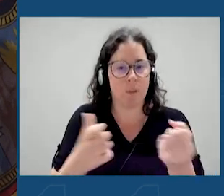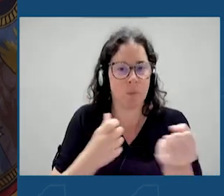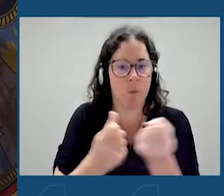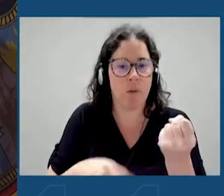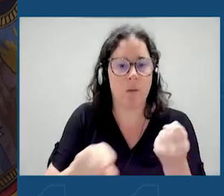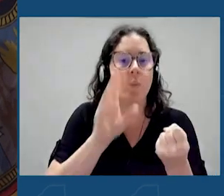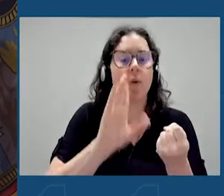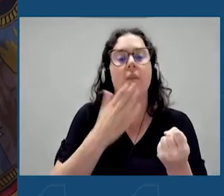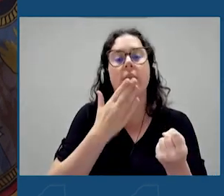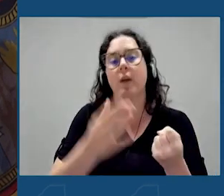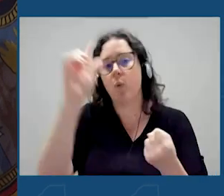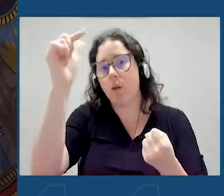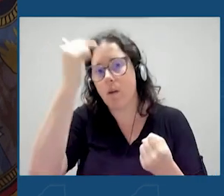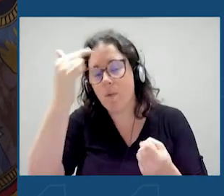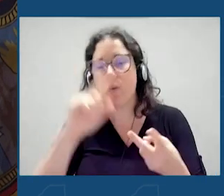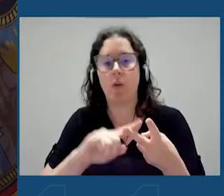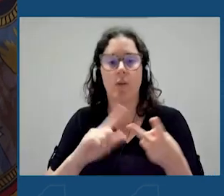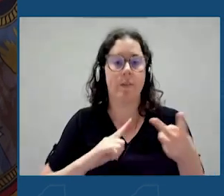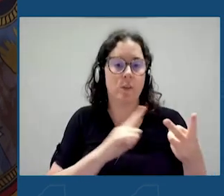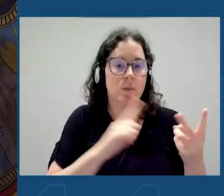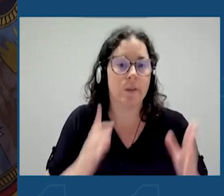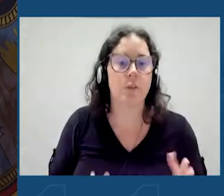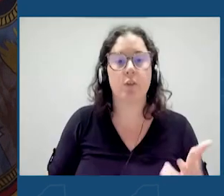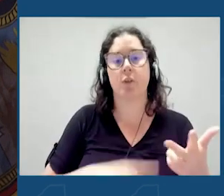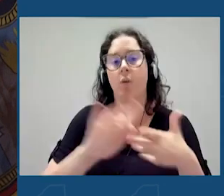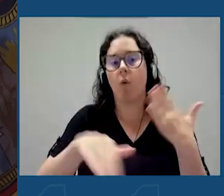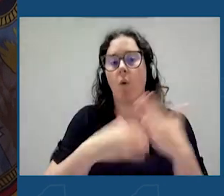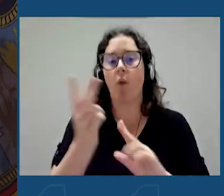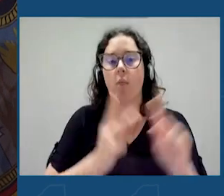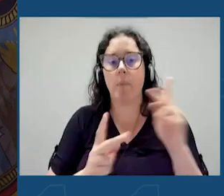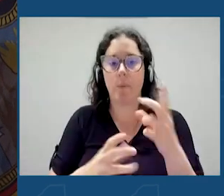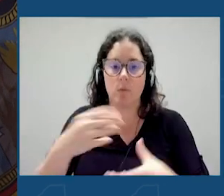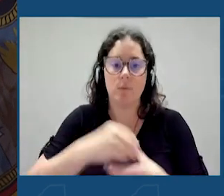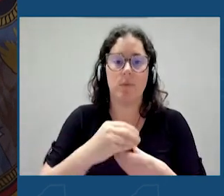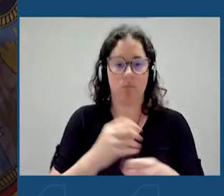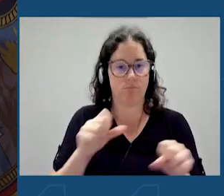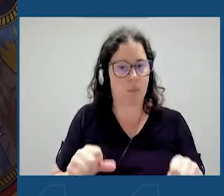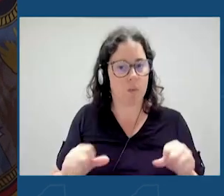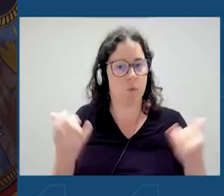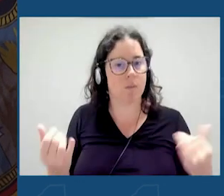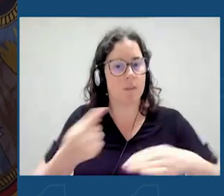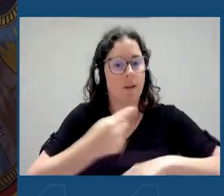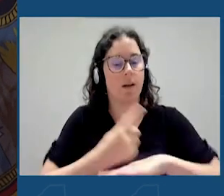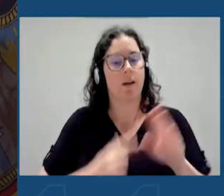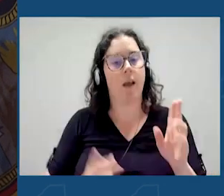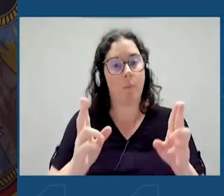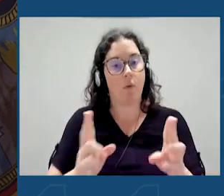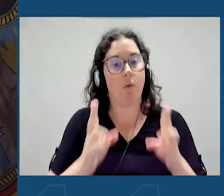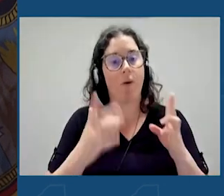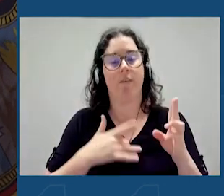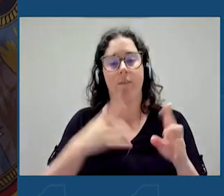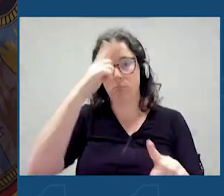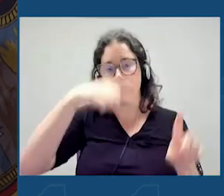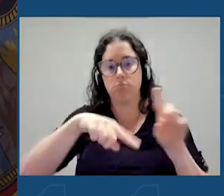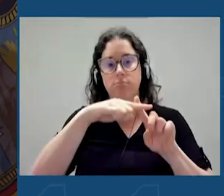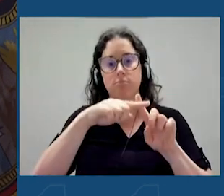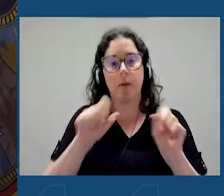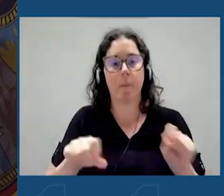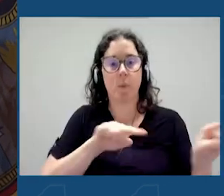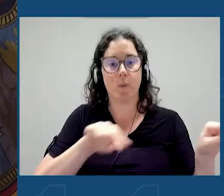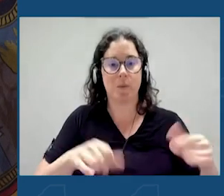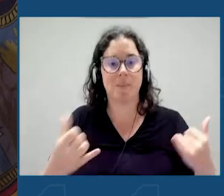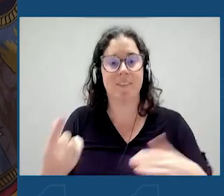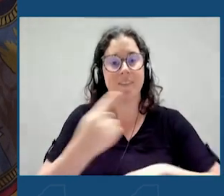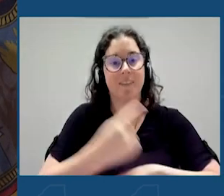in the legislature. Thank you all made this possible, and I am so honored and optimistic to be here today. With that,